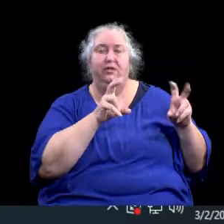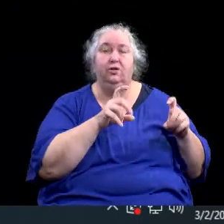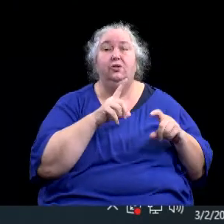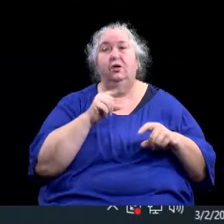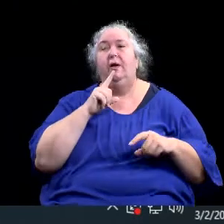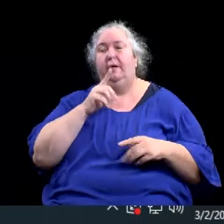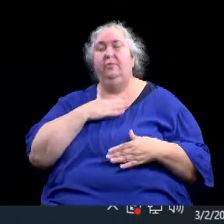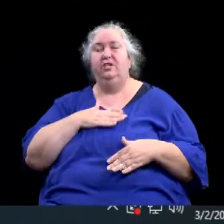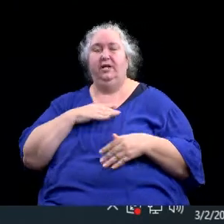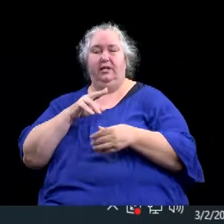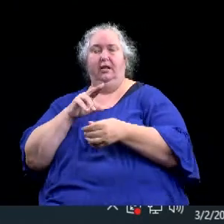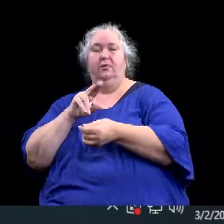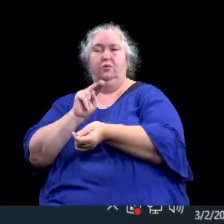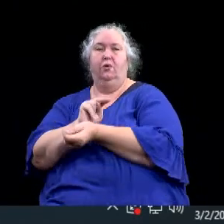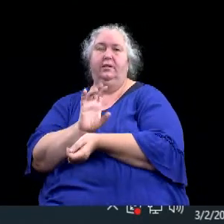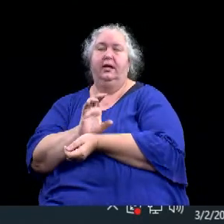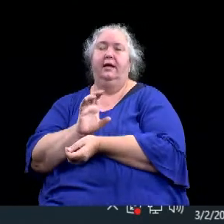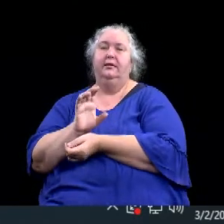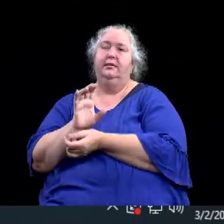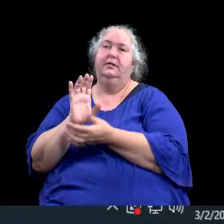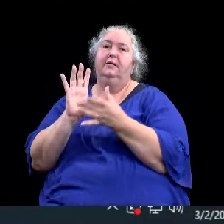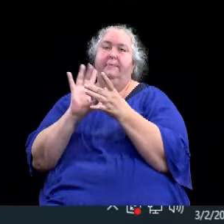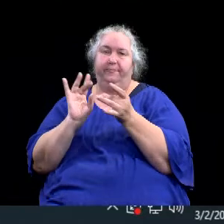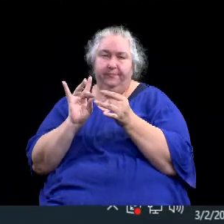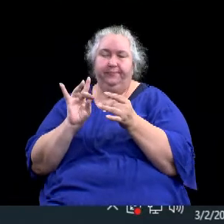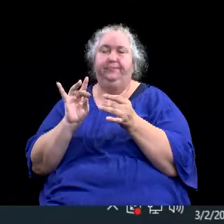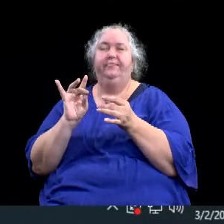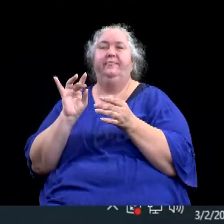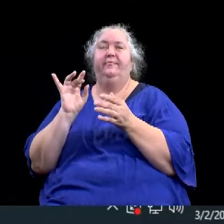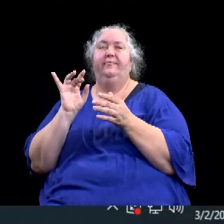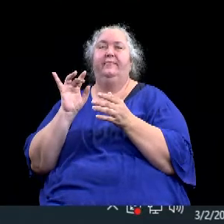due diligence. And for that reason, we'll be voting for it.